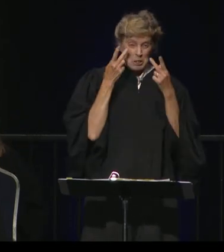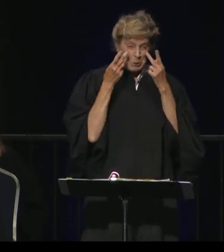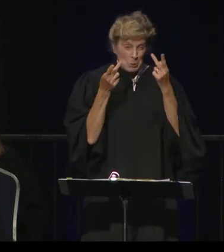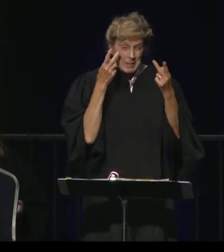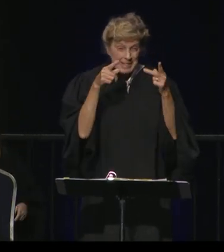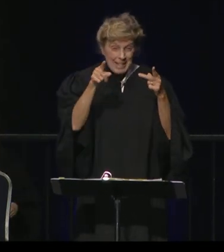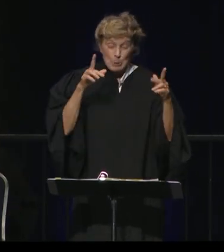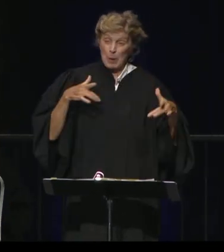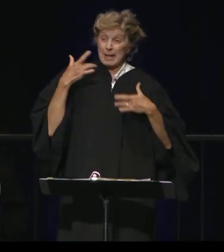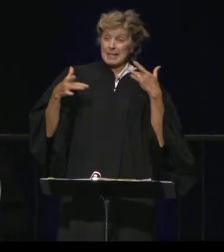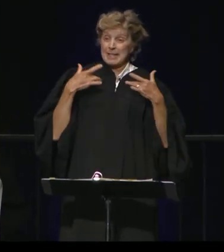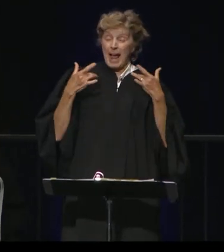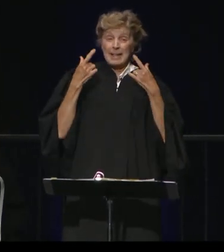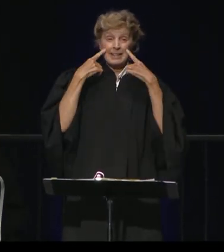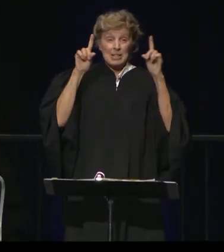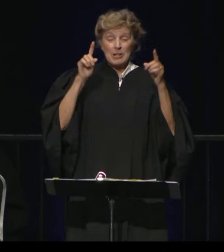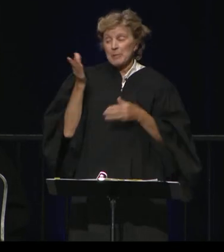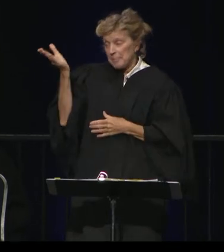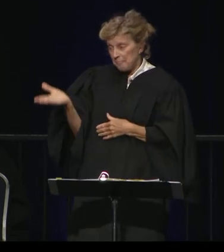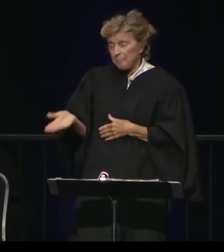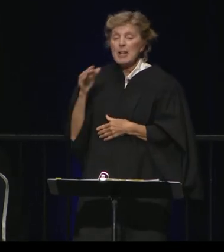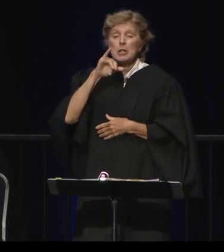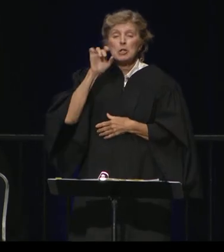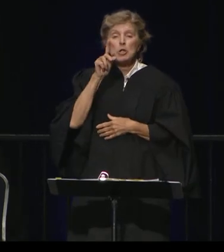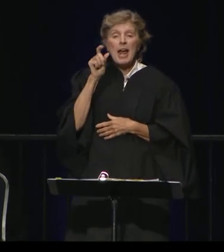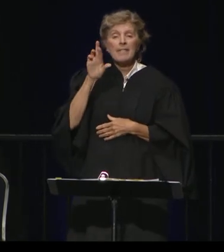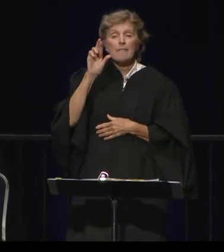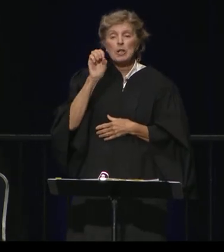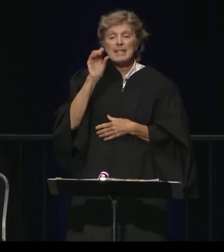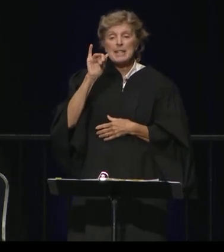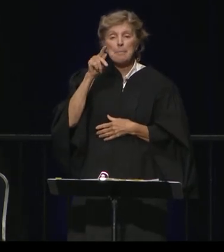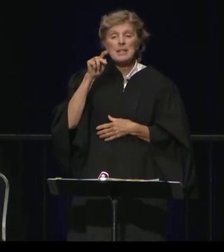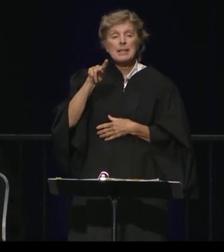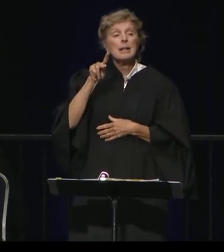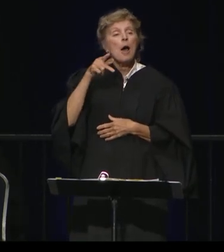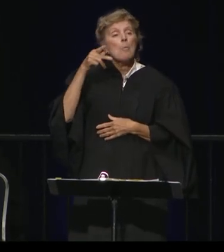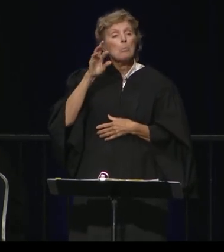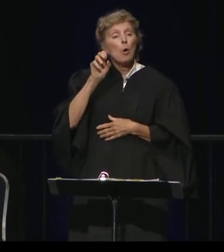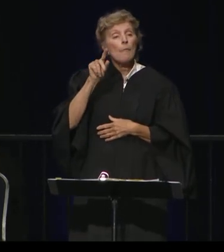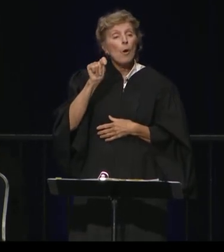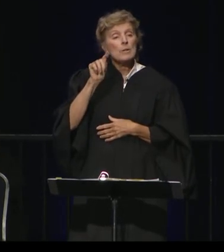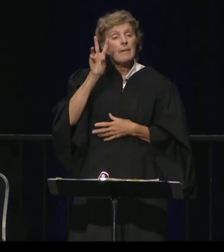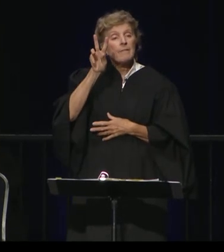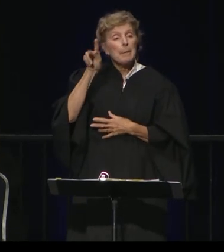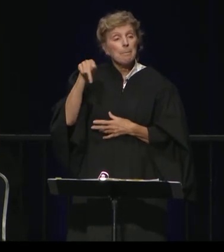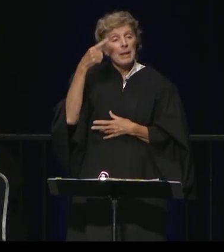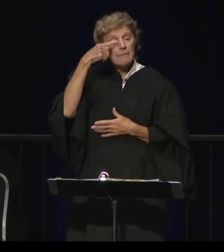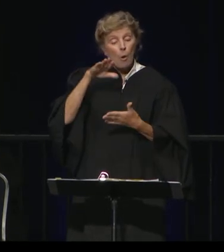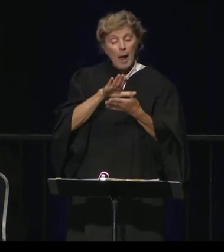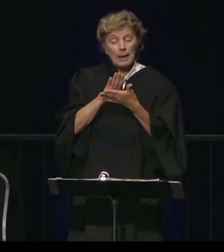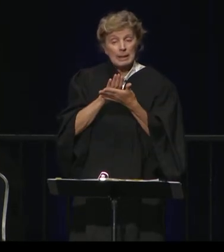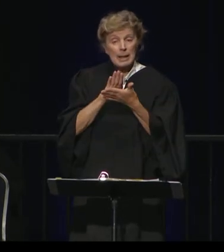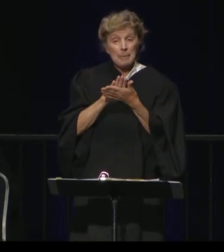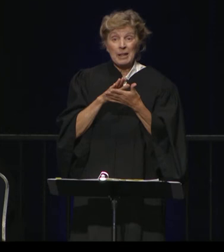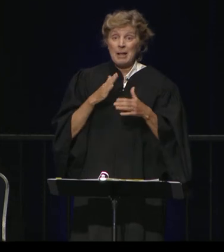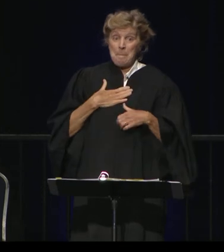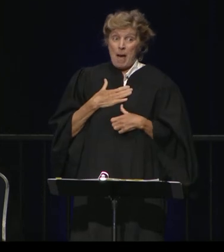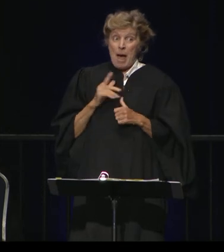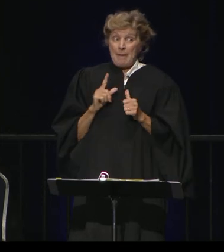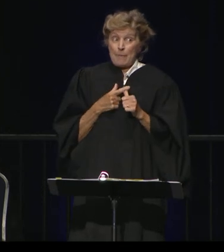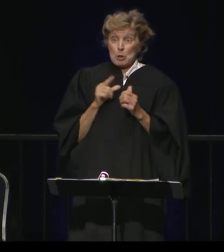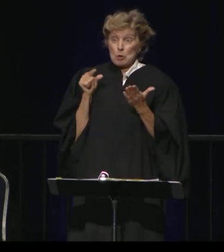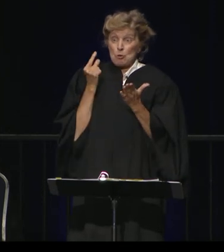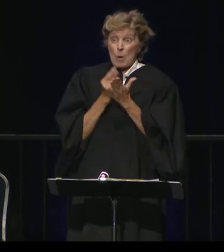about your achievements. My name's Jennifer Simpson. I'm the Provost and Vice President Academic, and this is also my first